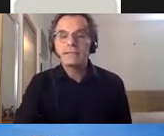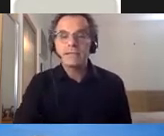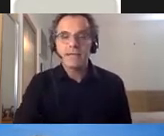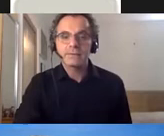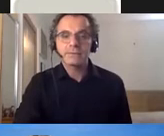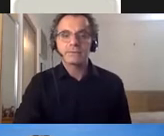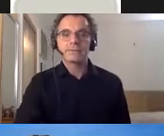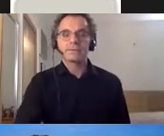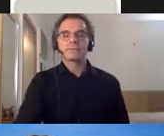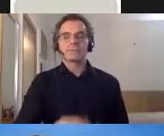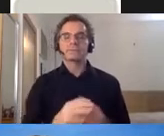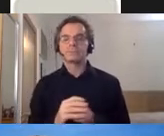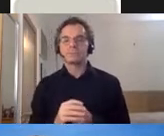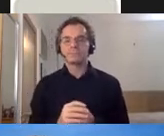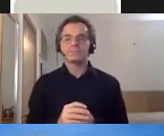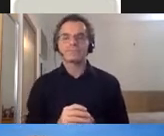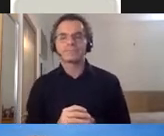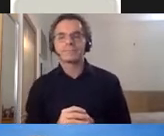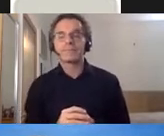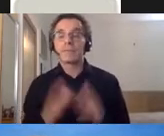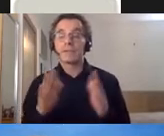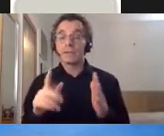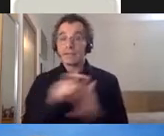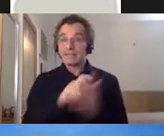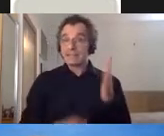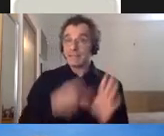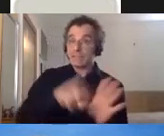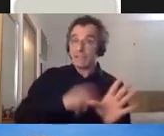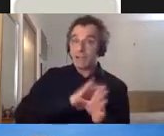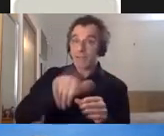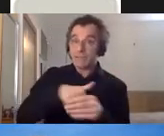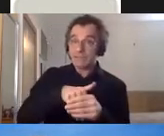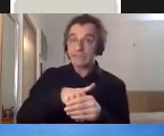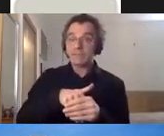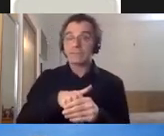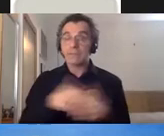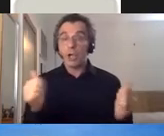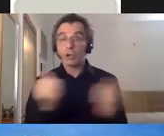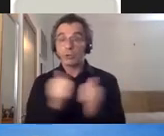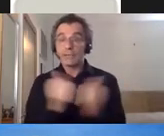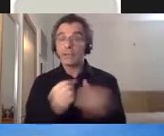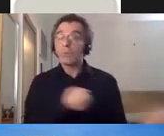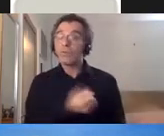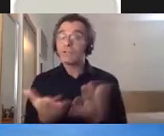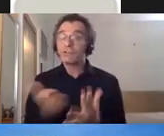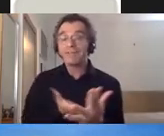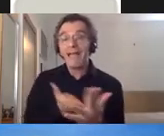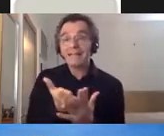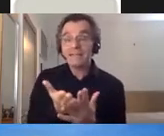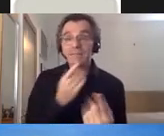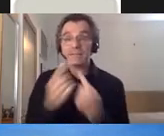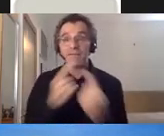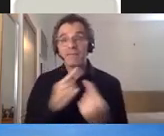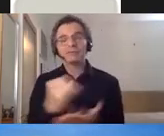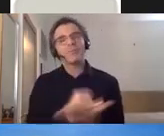please, slow down. Yes, sorry. Disabled young participants generally agreed that the provision of accessible information was